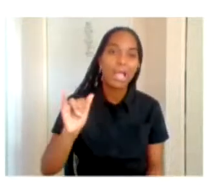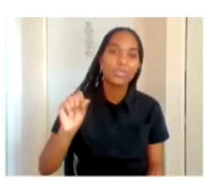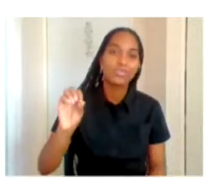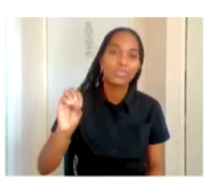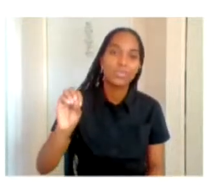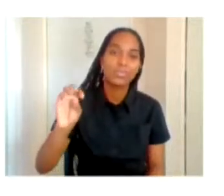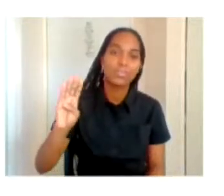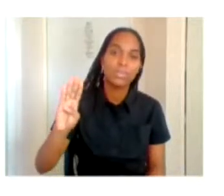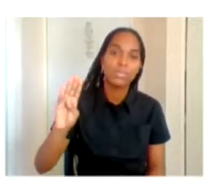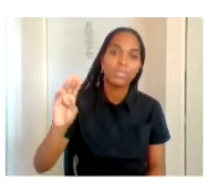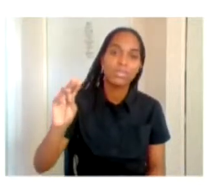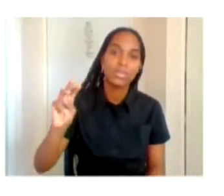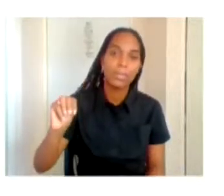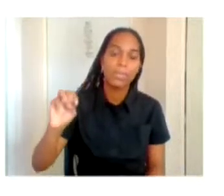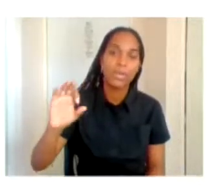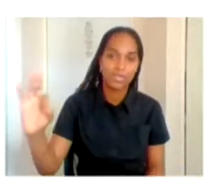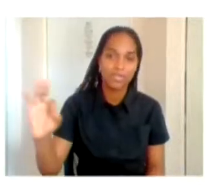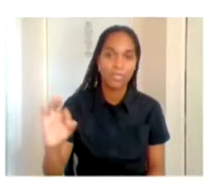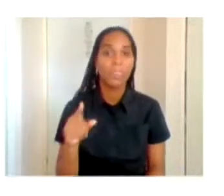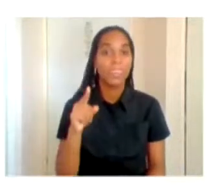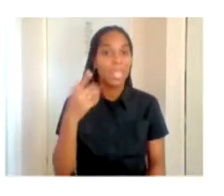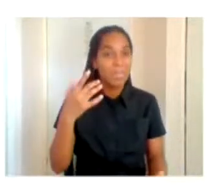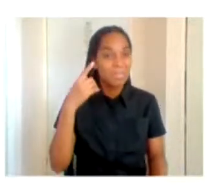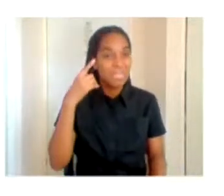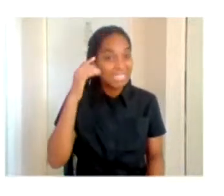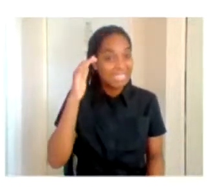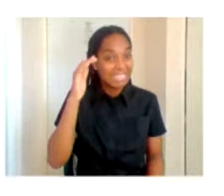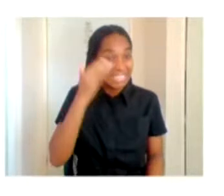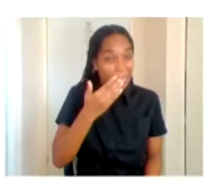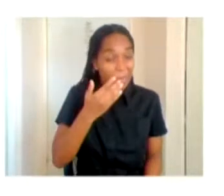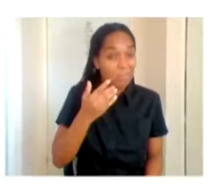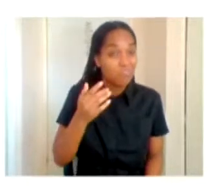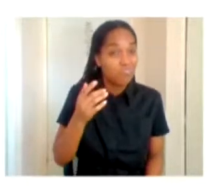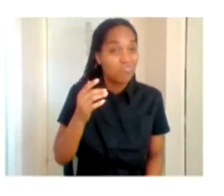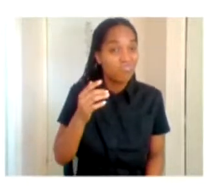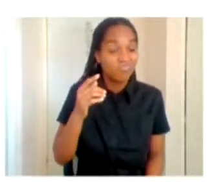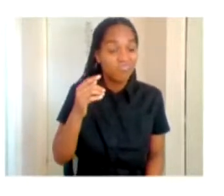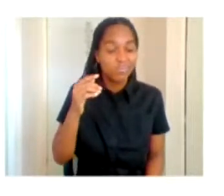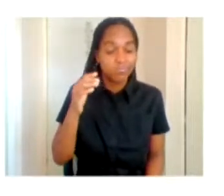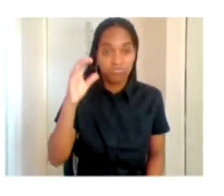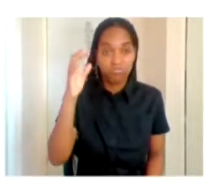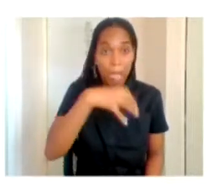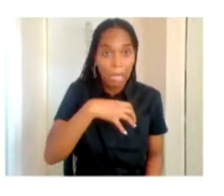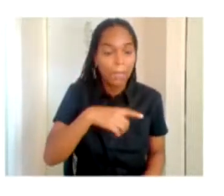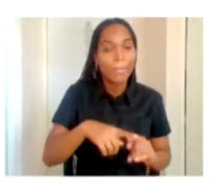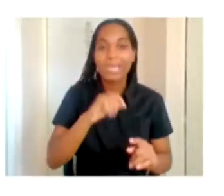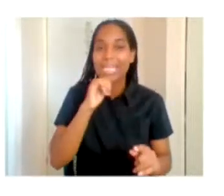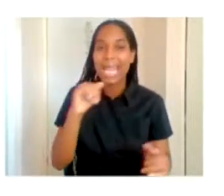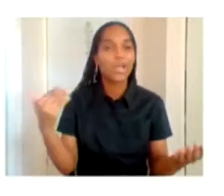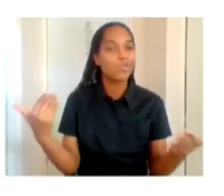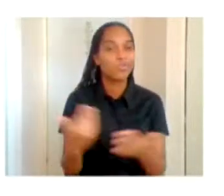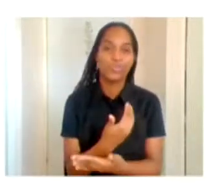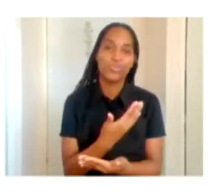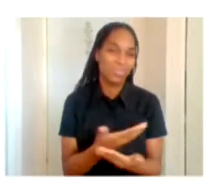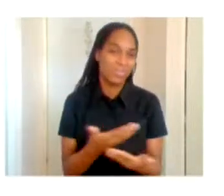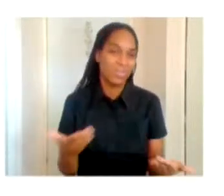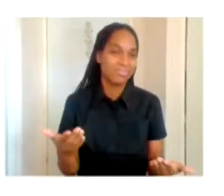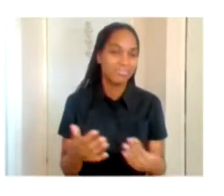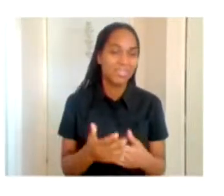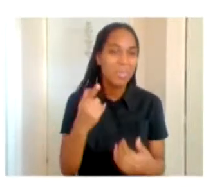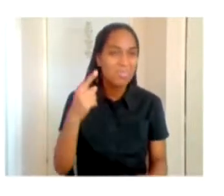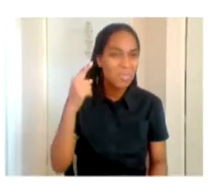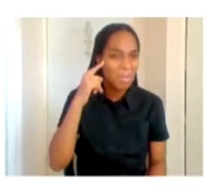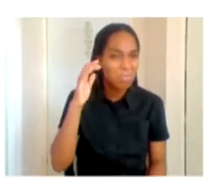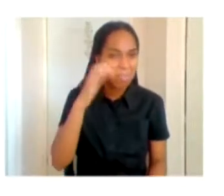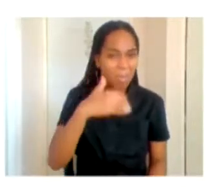So it may sound strange, but it's not a totally kind of new endeavor. And then kind of that's